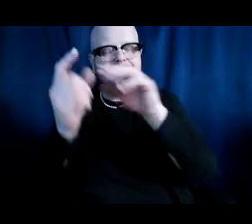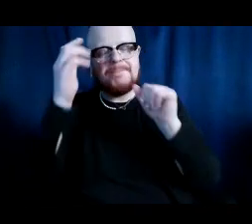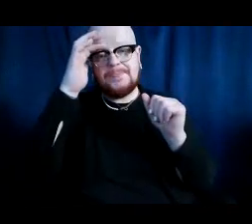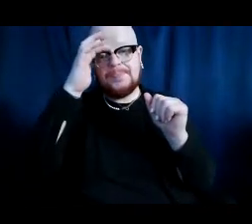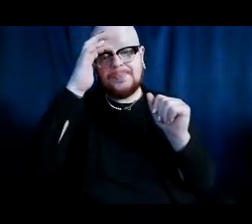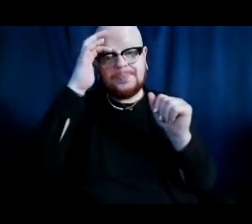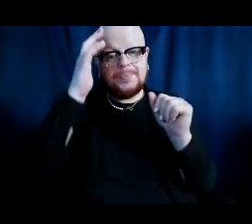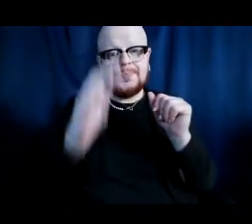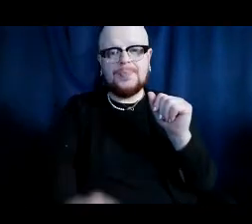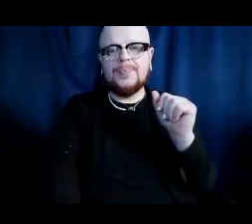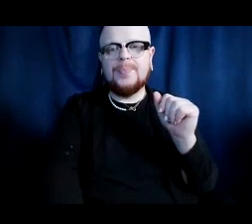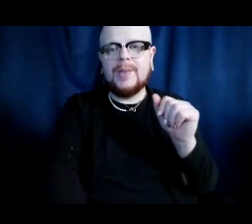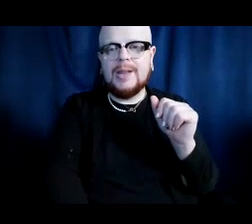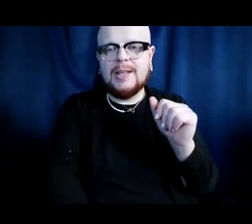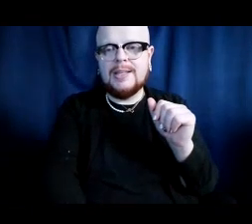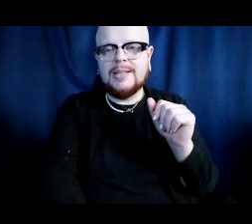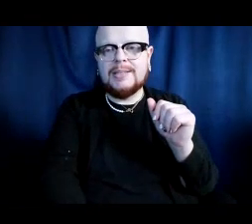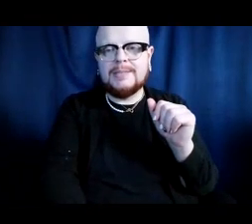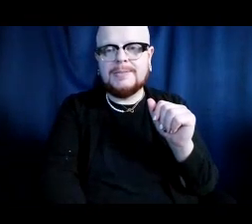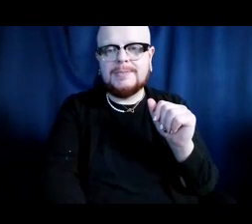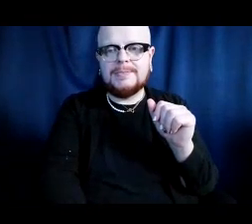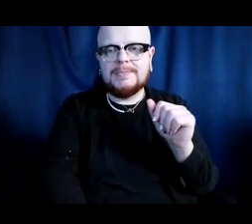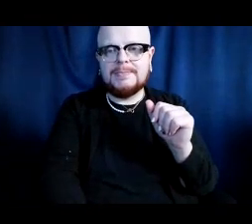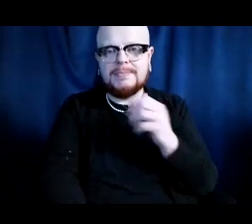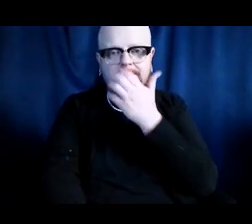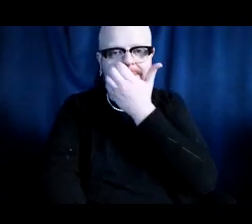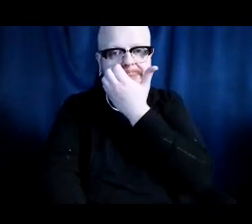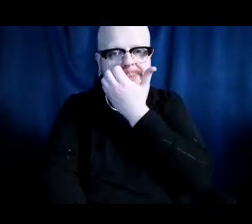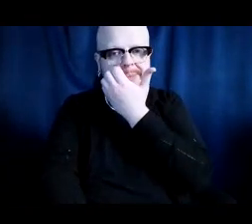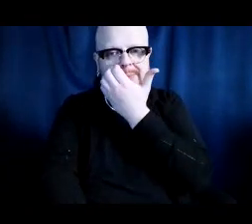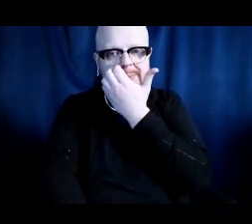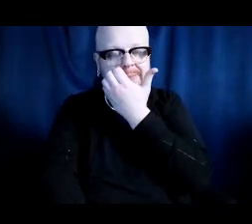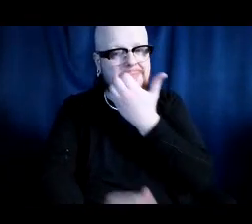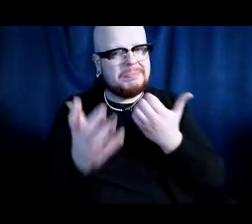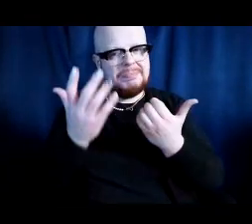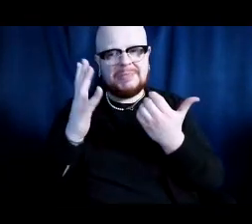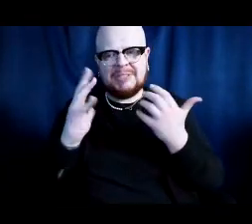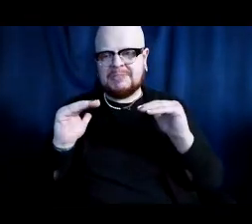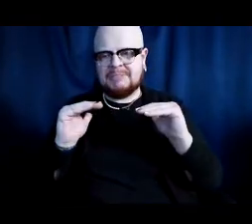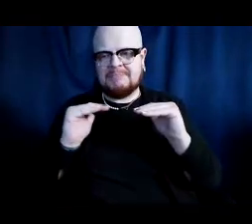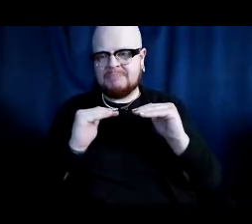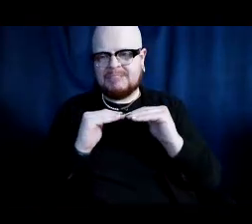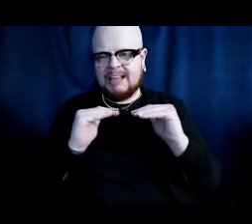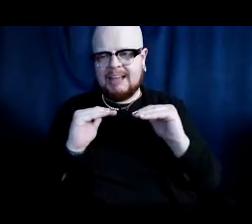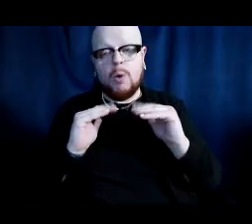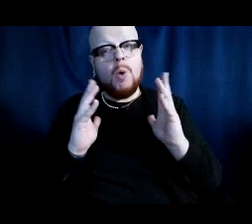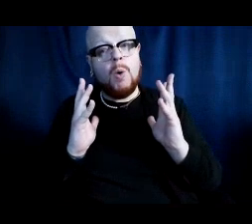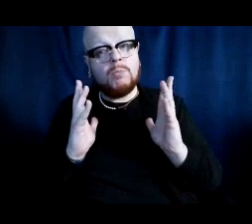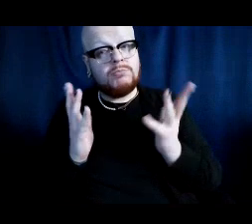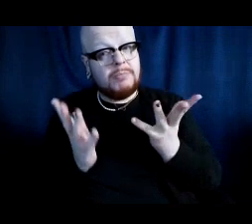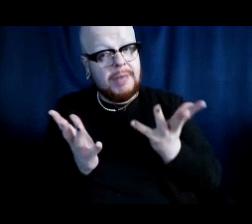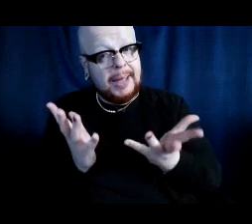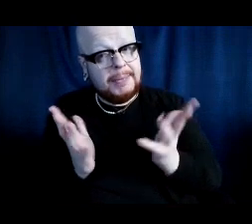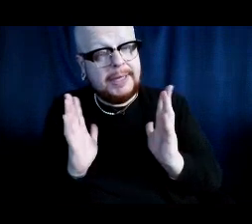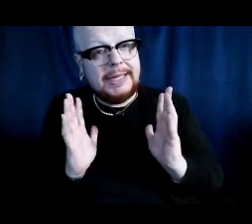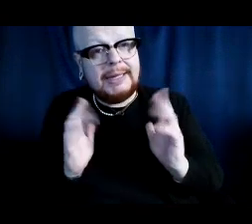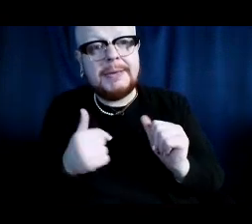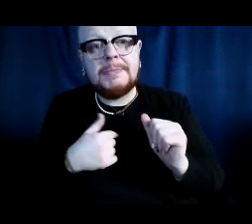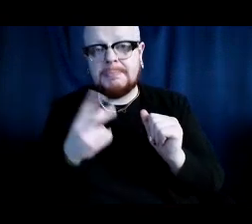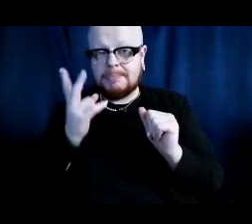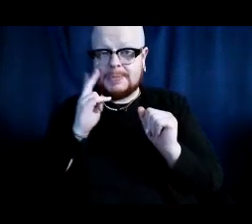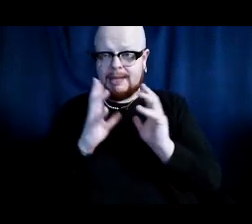like there's not even a tie. Well, maybe as more are answering, yeses and nos are coming in,